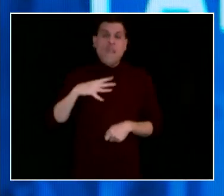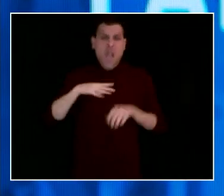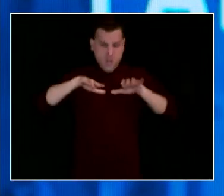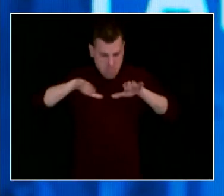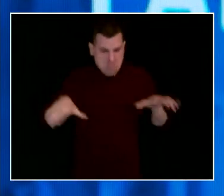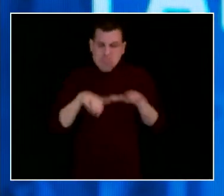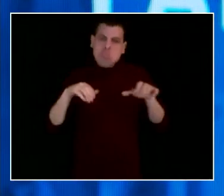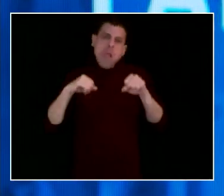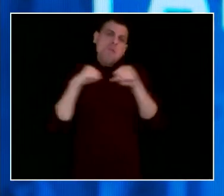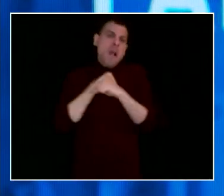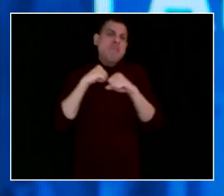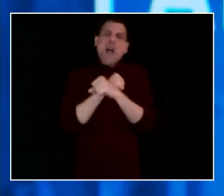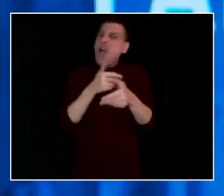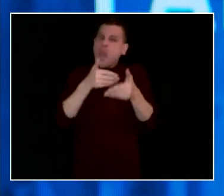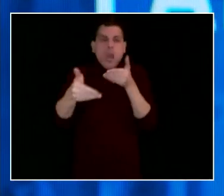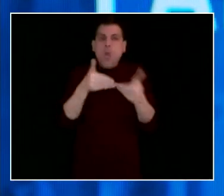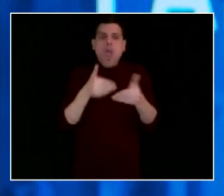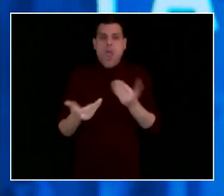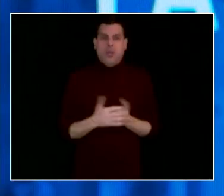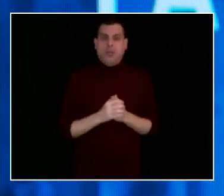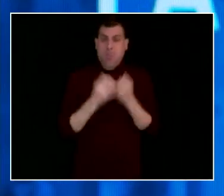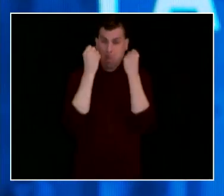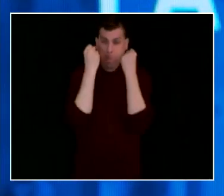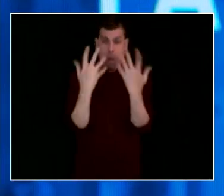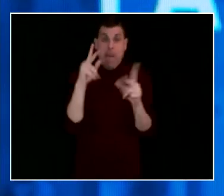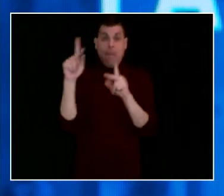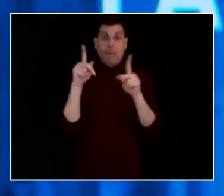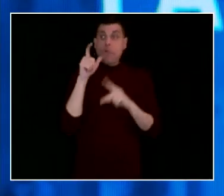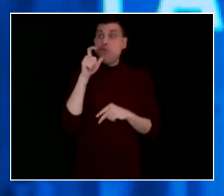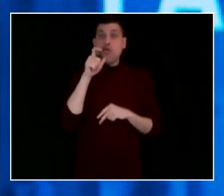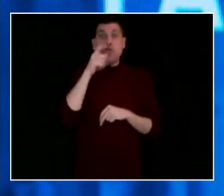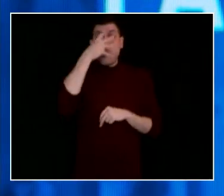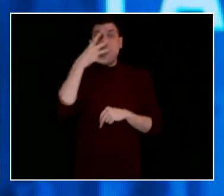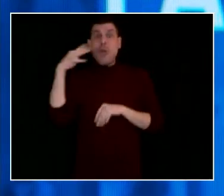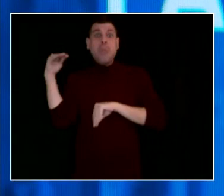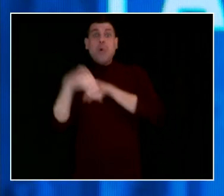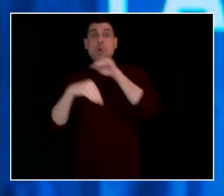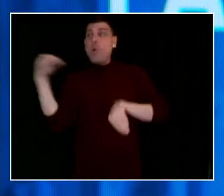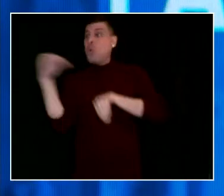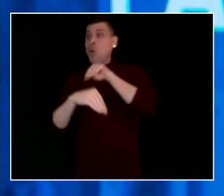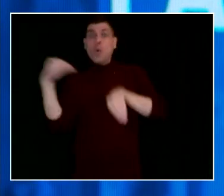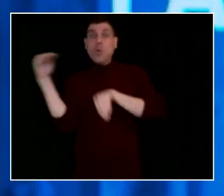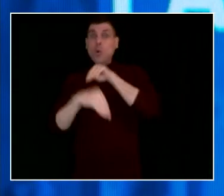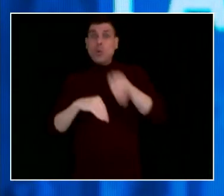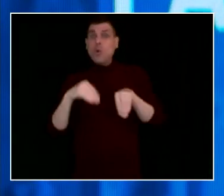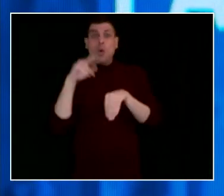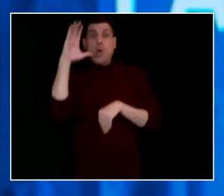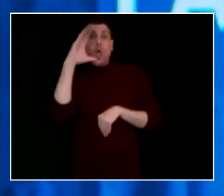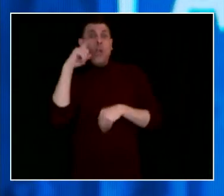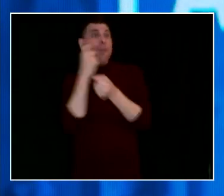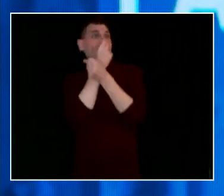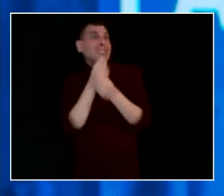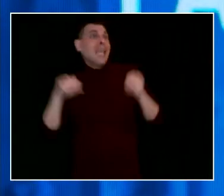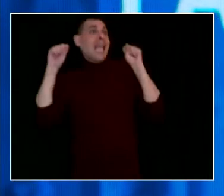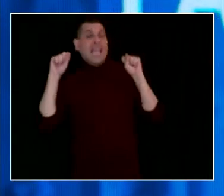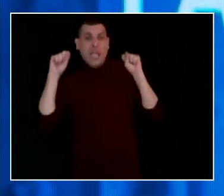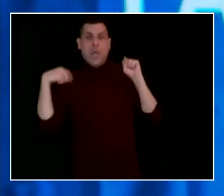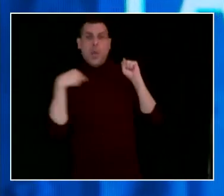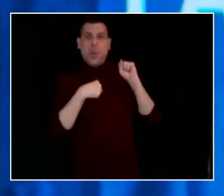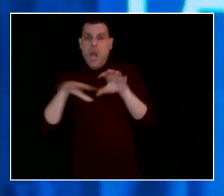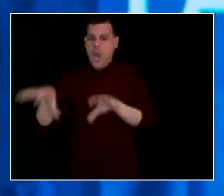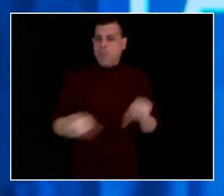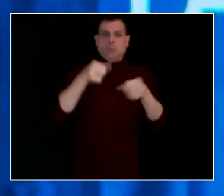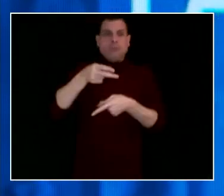hundreds of thousands of asylum seekers. But we know we still have much work to do and